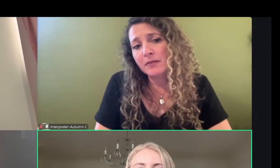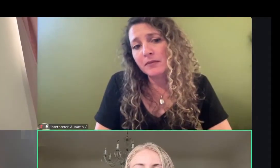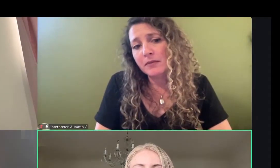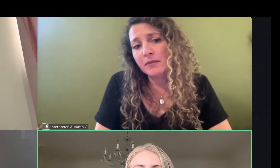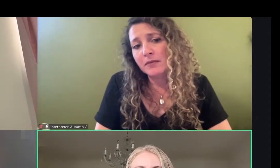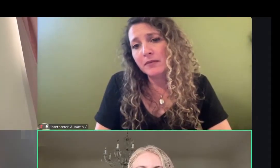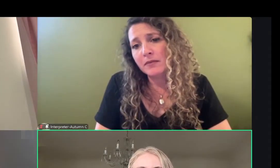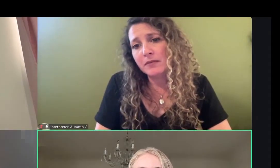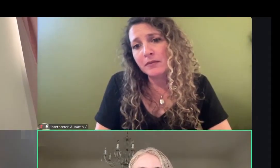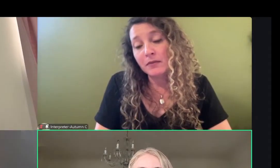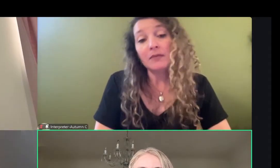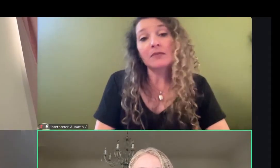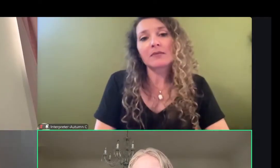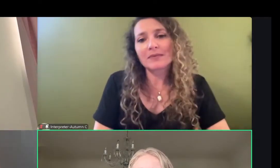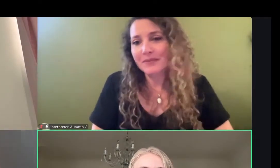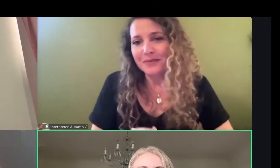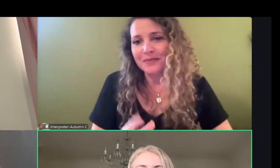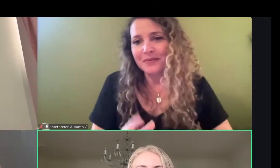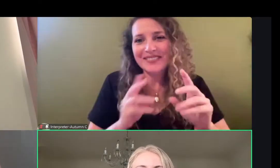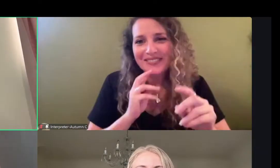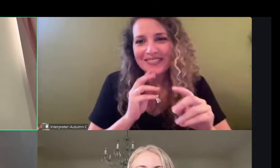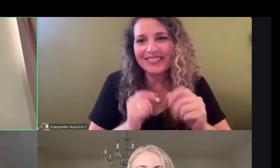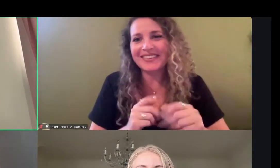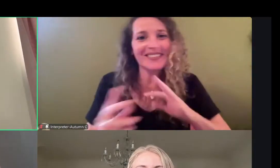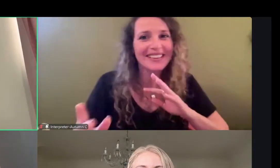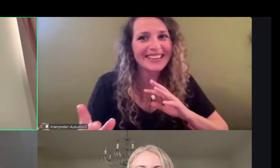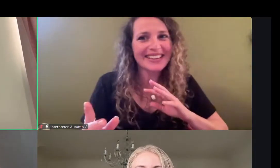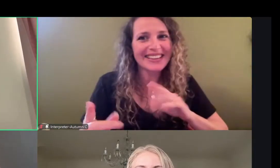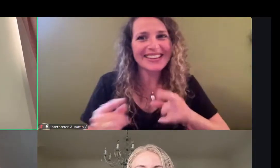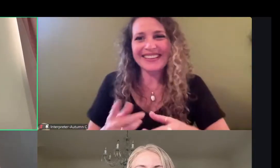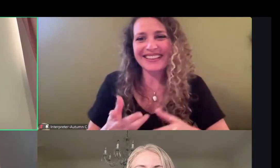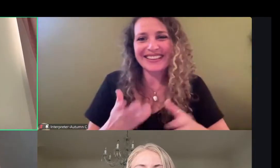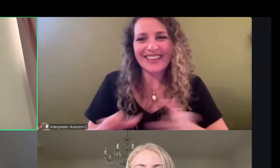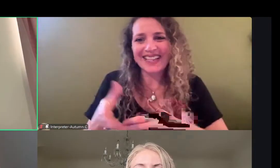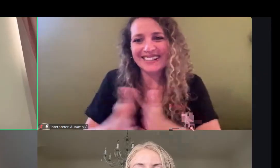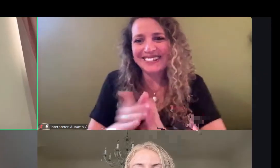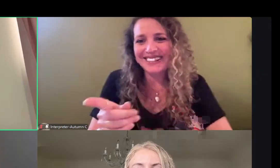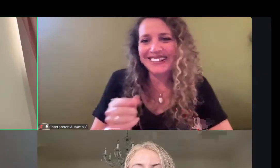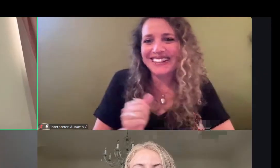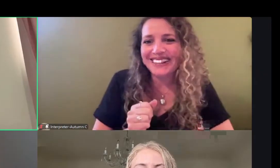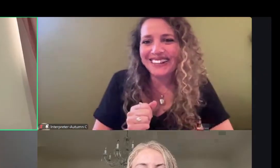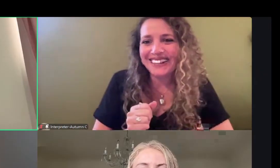I think we have. Oh, what were you gonna ask?